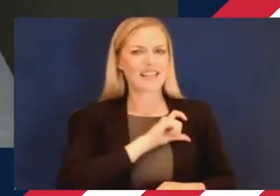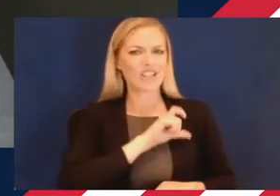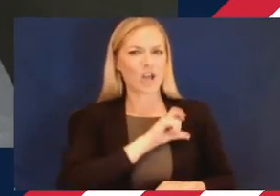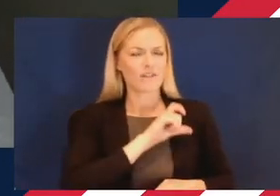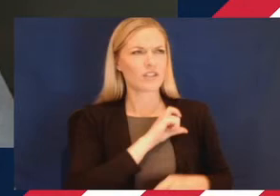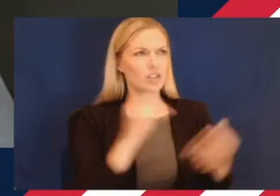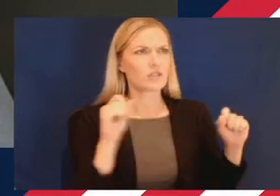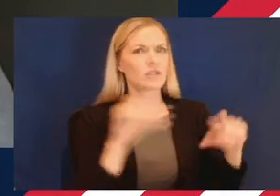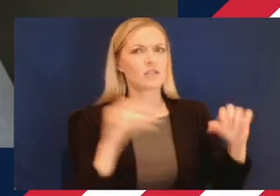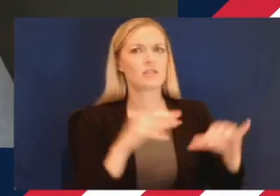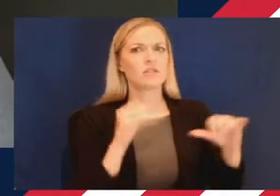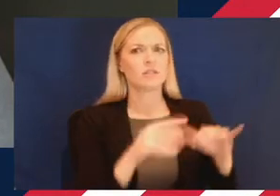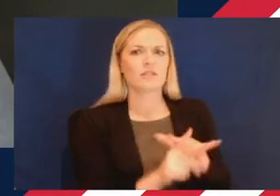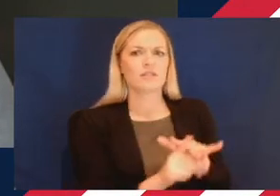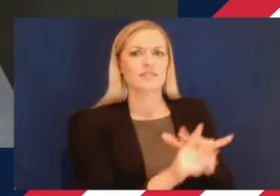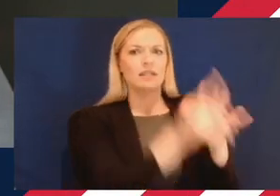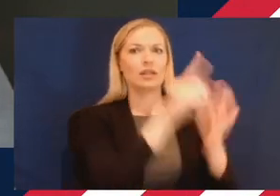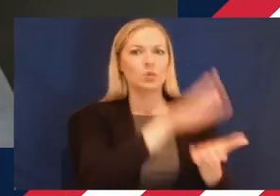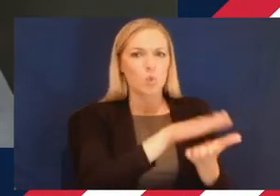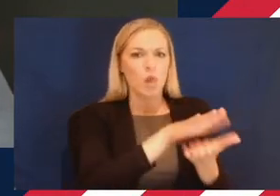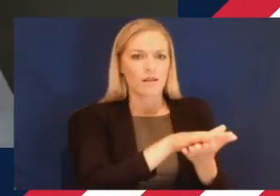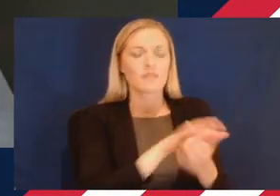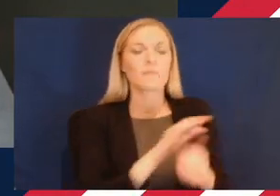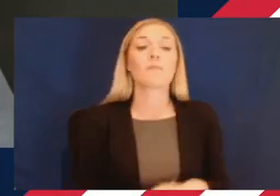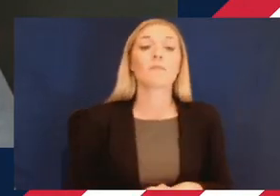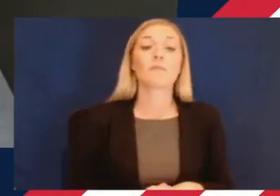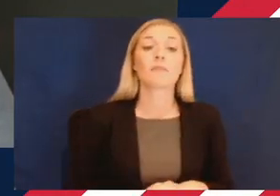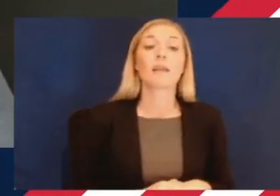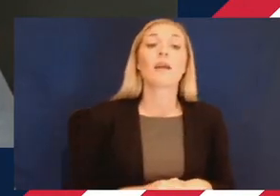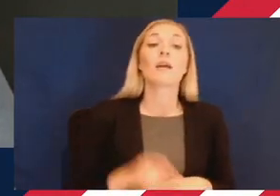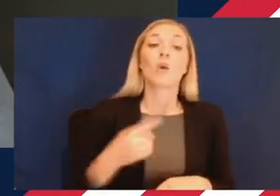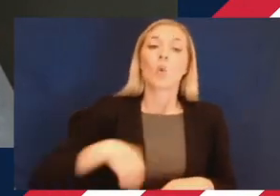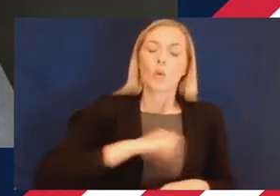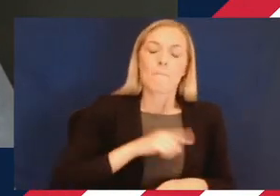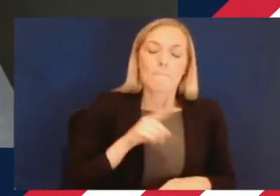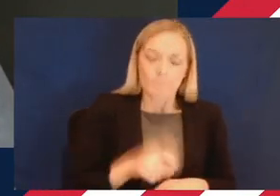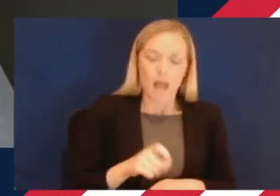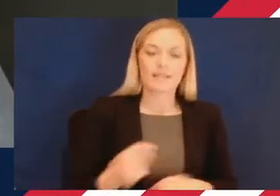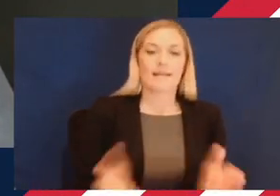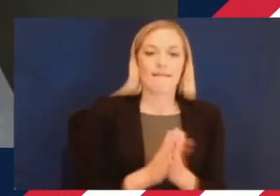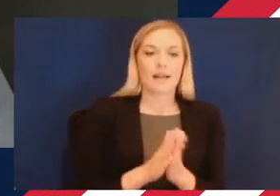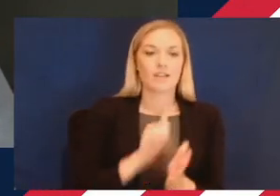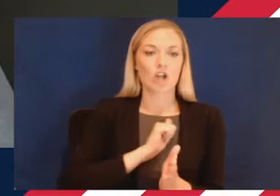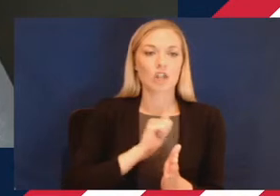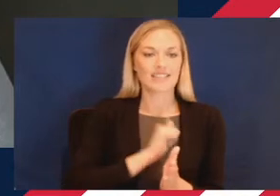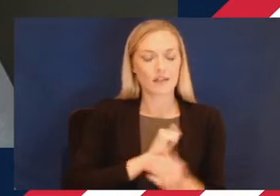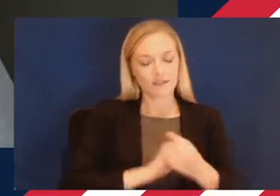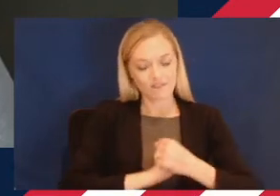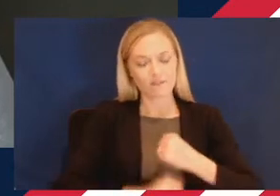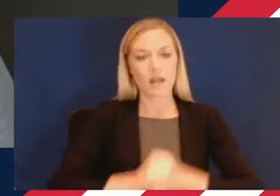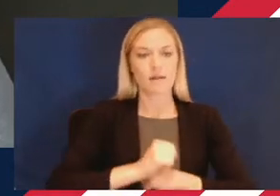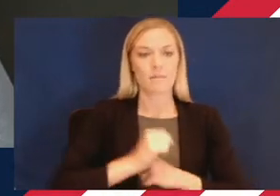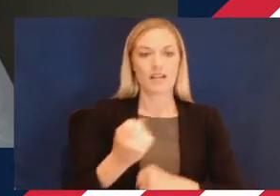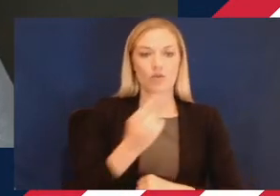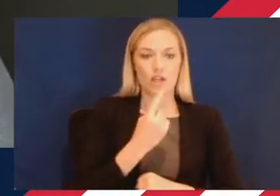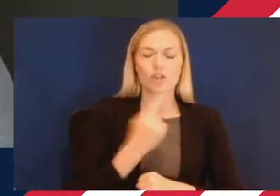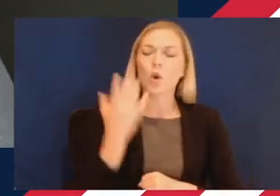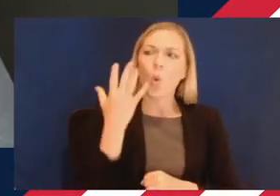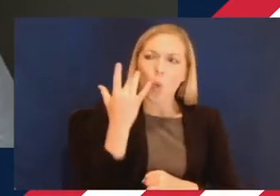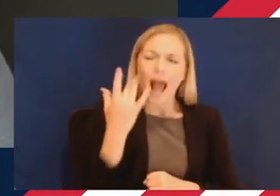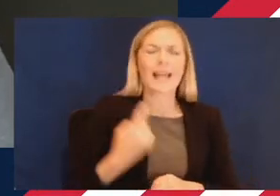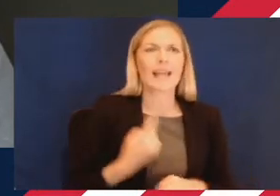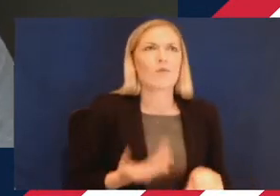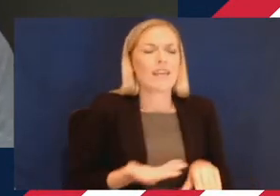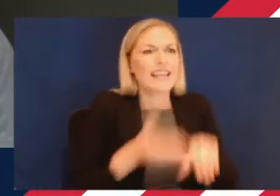As UTLA has said before, we must ask ourselves a fundamental question. Why have we, over the last decades, increased police presence